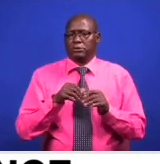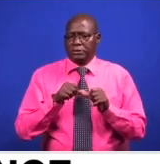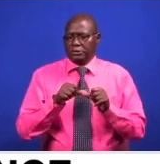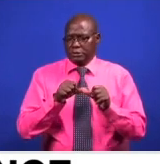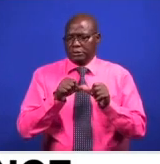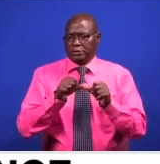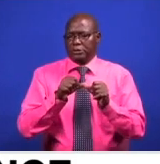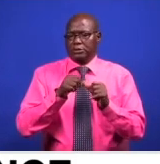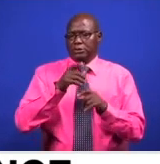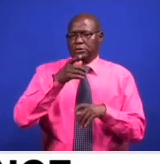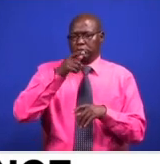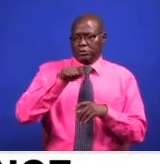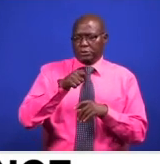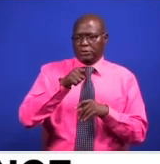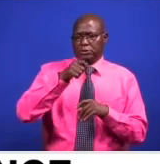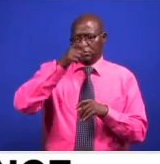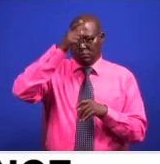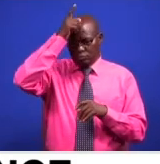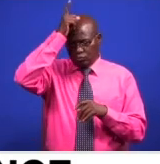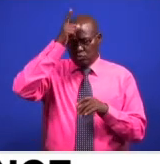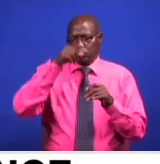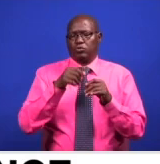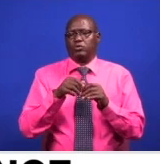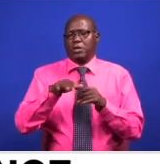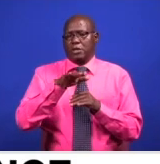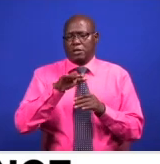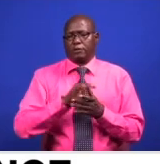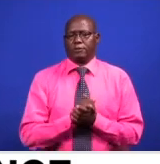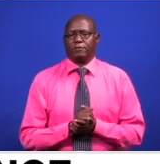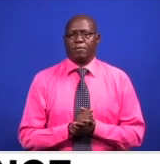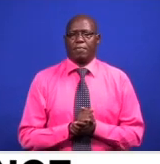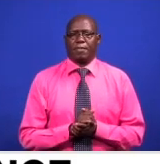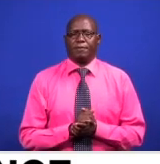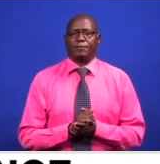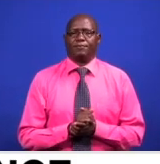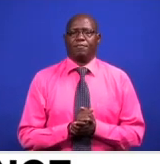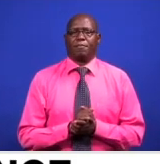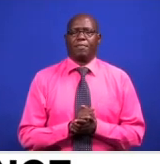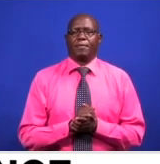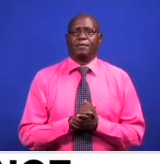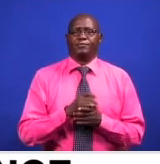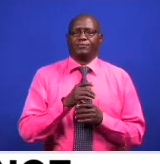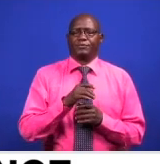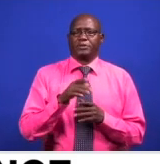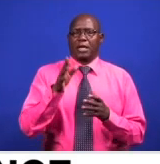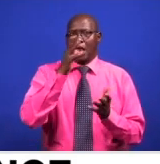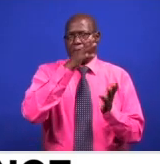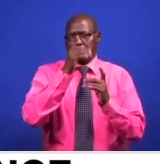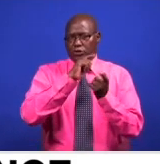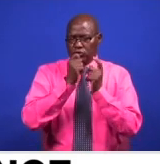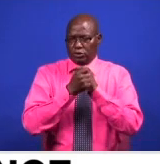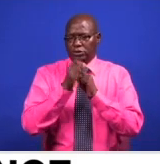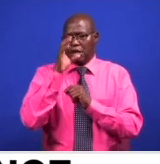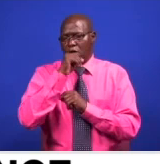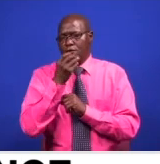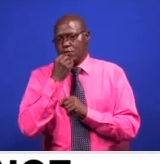areas. The impact of climate change and lack of food is being felt there. First and foremost is taking